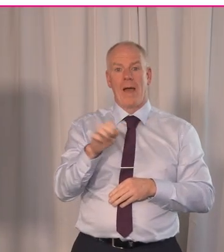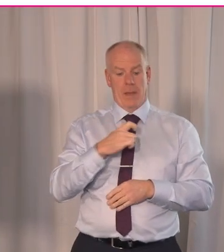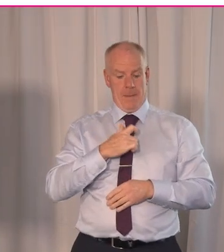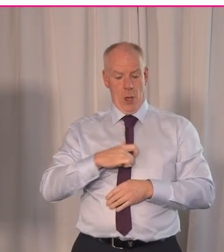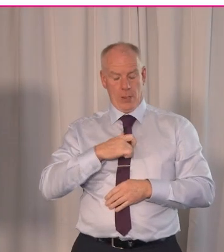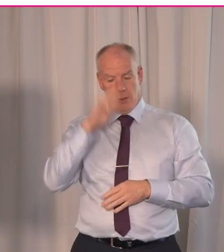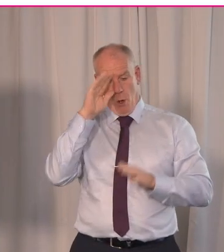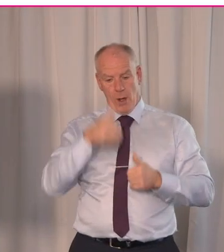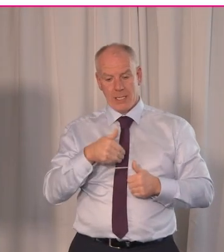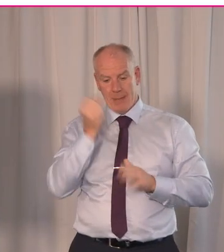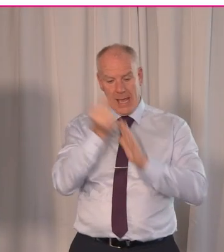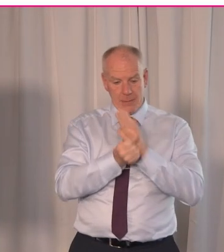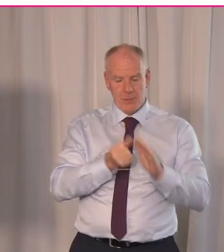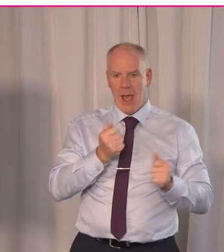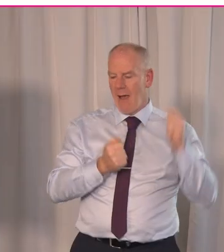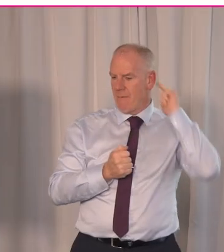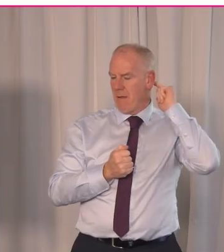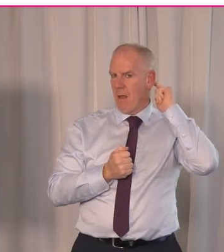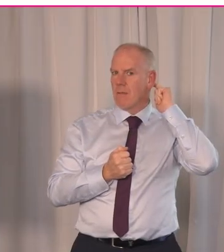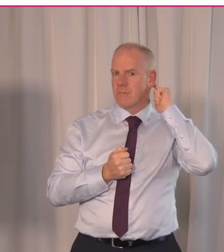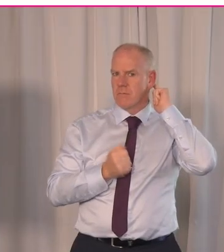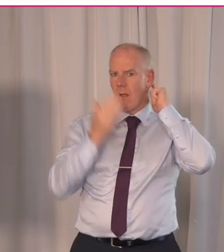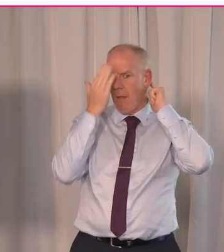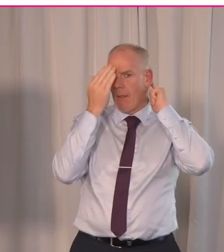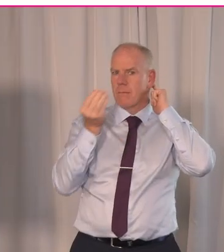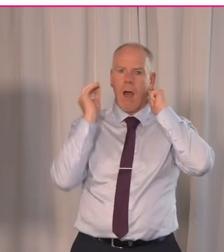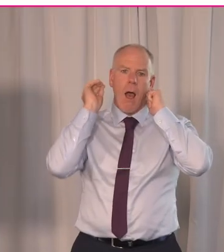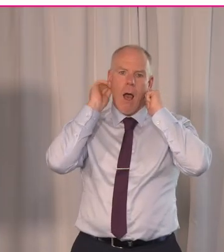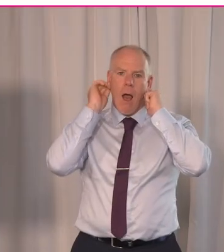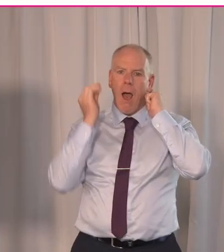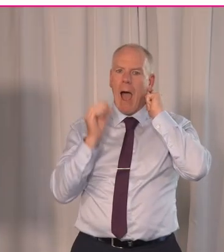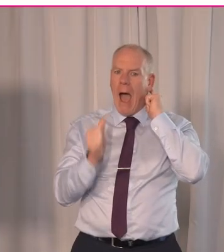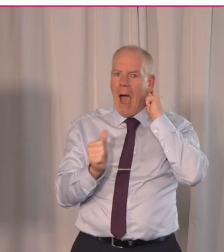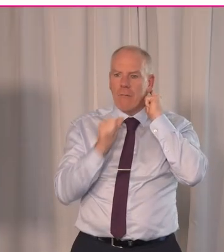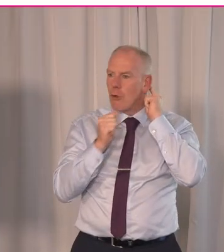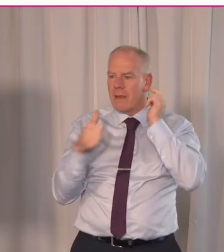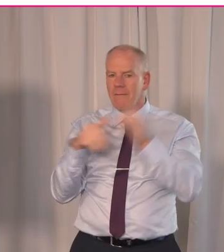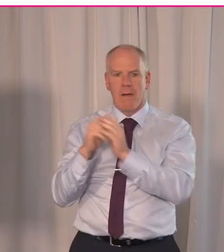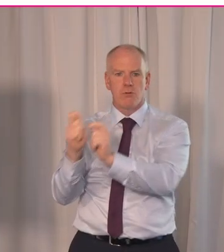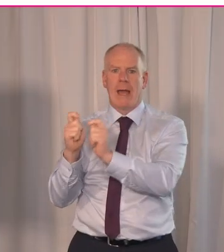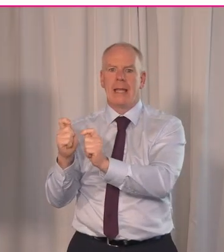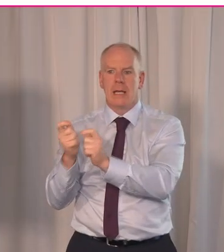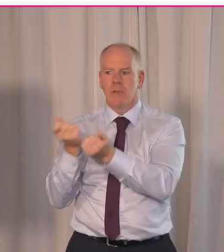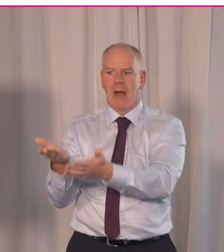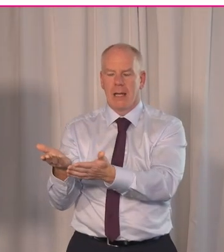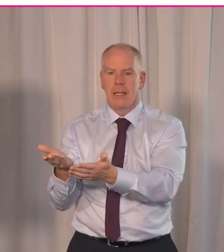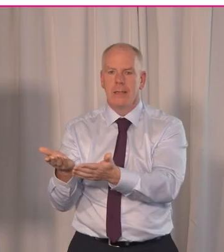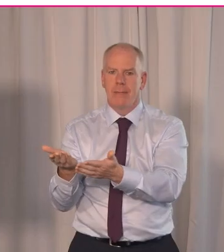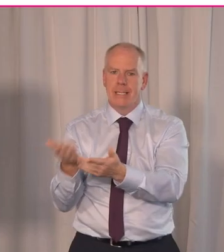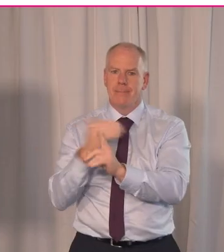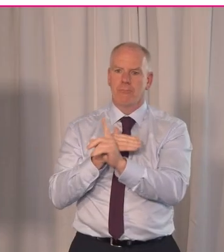experience possess knowledge that is not included in any of the books or training packages. So education needs to